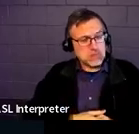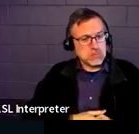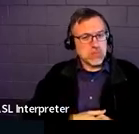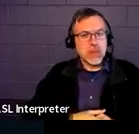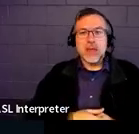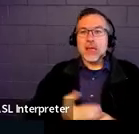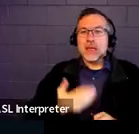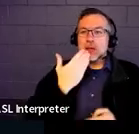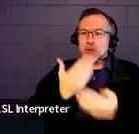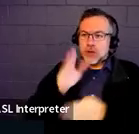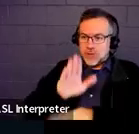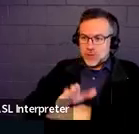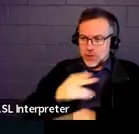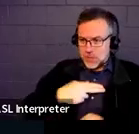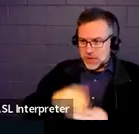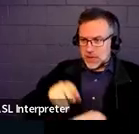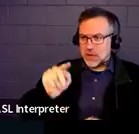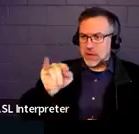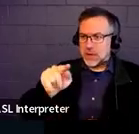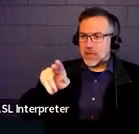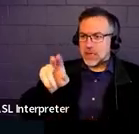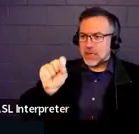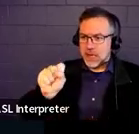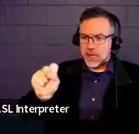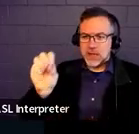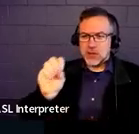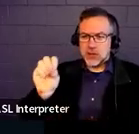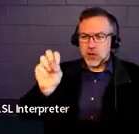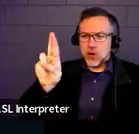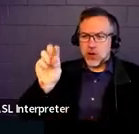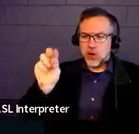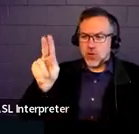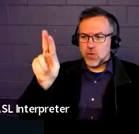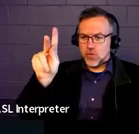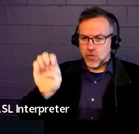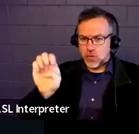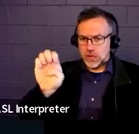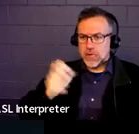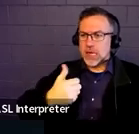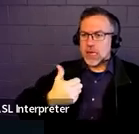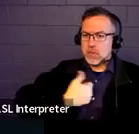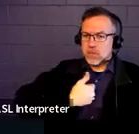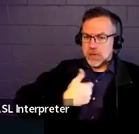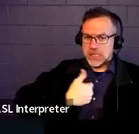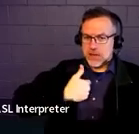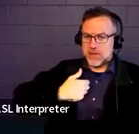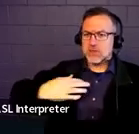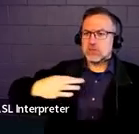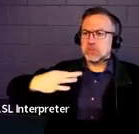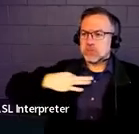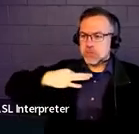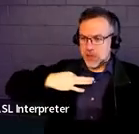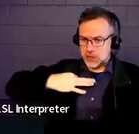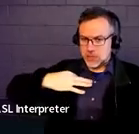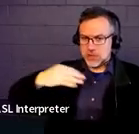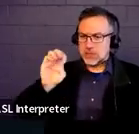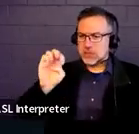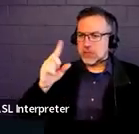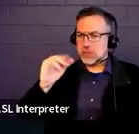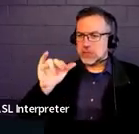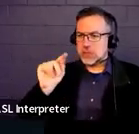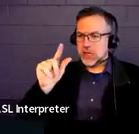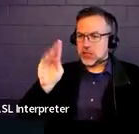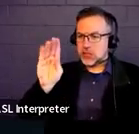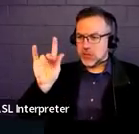Good afternoon. My name is Titus O'Rourke, and I am the Eligibility and Transition Specialist for OSSE, the Office